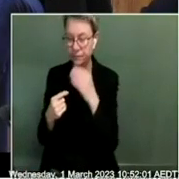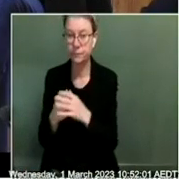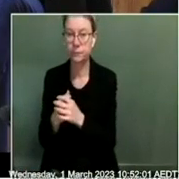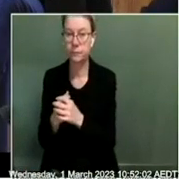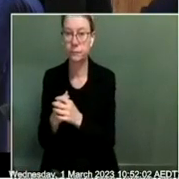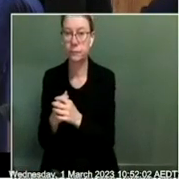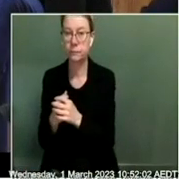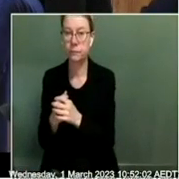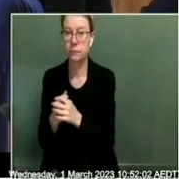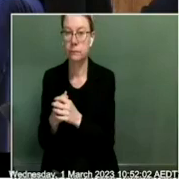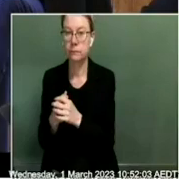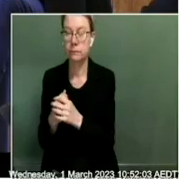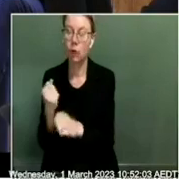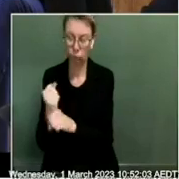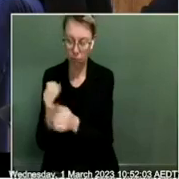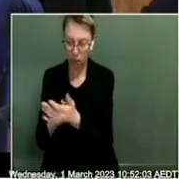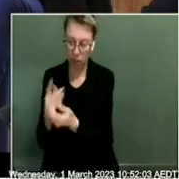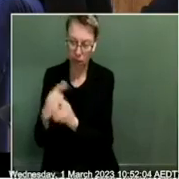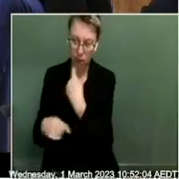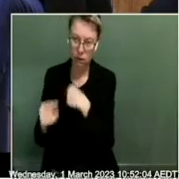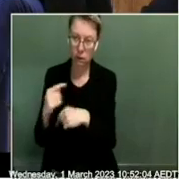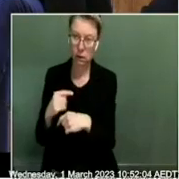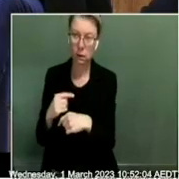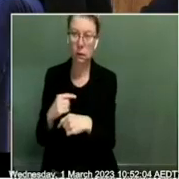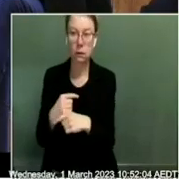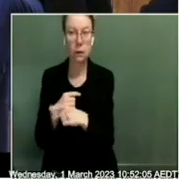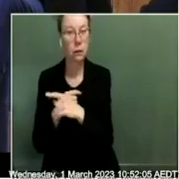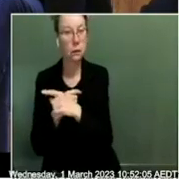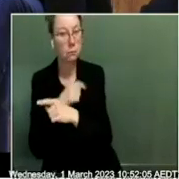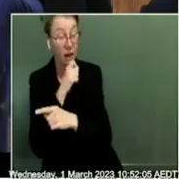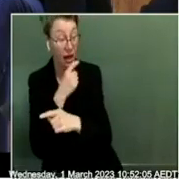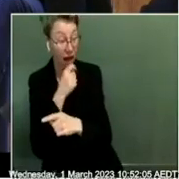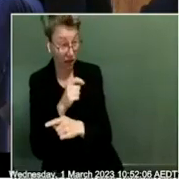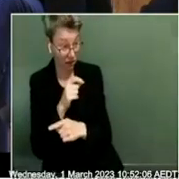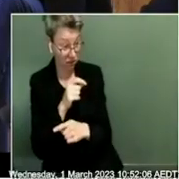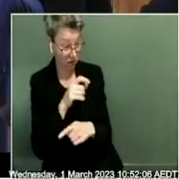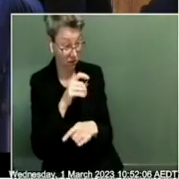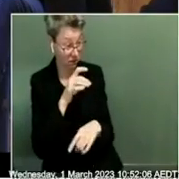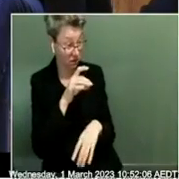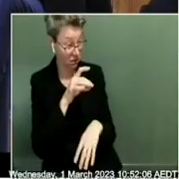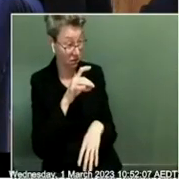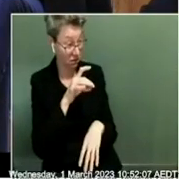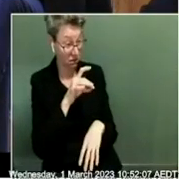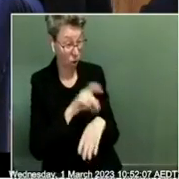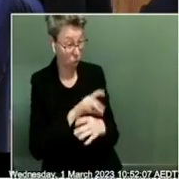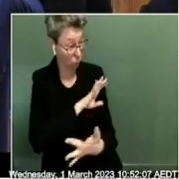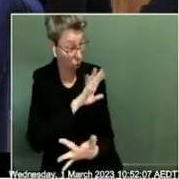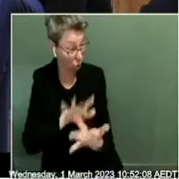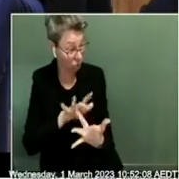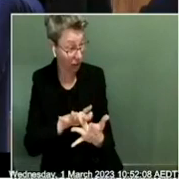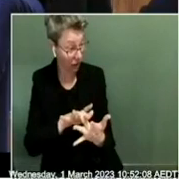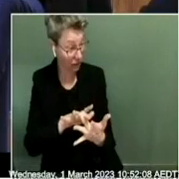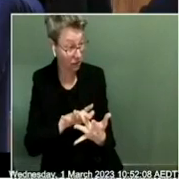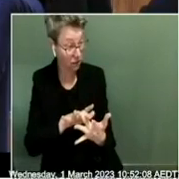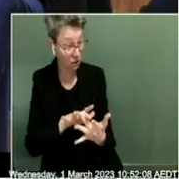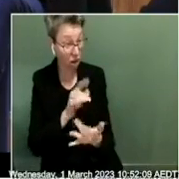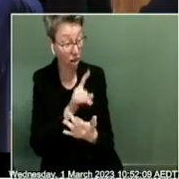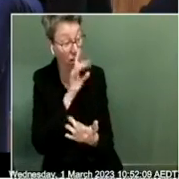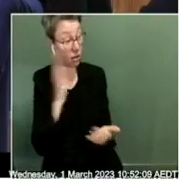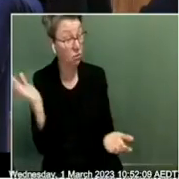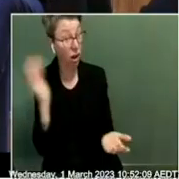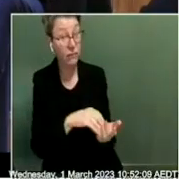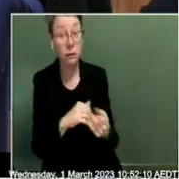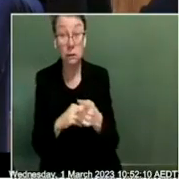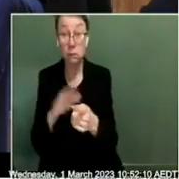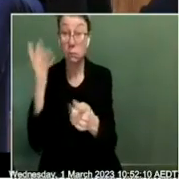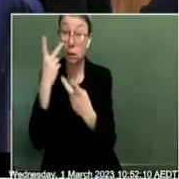did they not contact her beforehand? No. She just turned up. Mm. And she'd been visiting, hasn't she? She'd been visiting him, so they knew. She was married. That